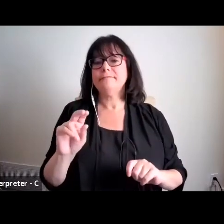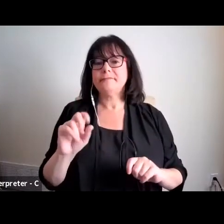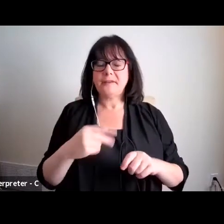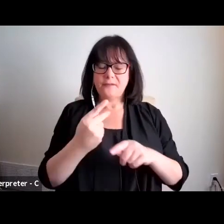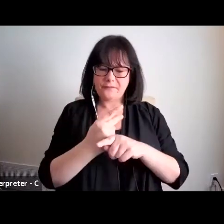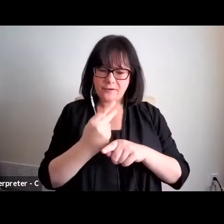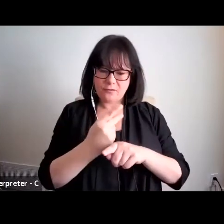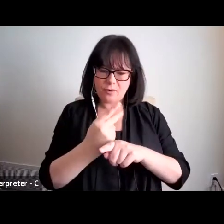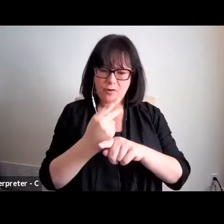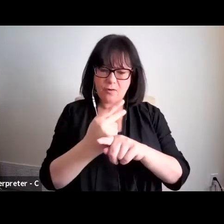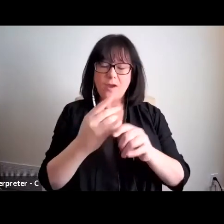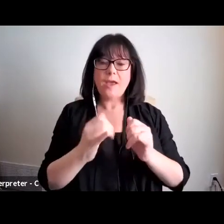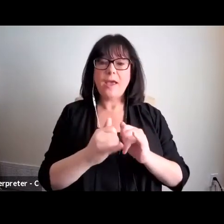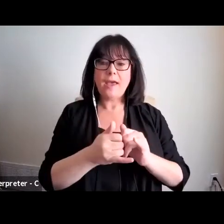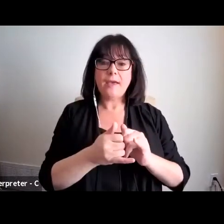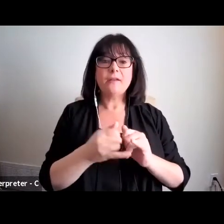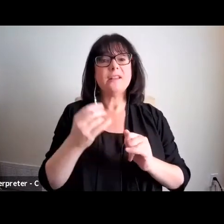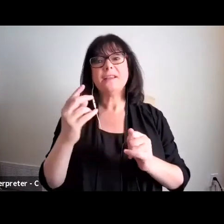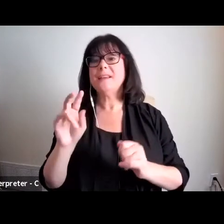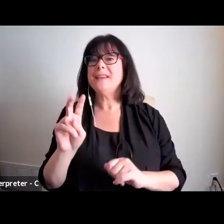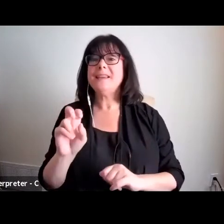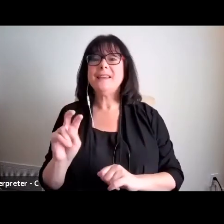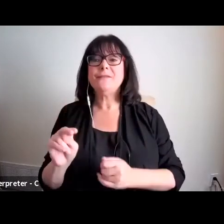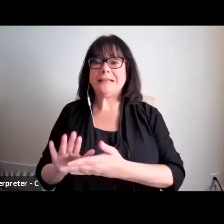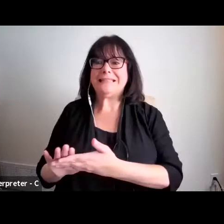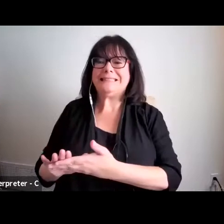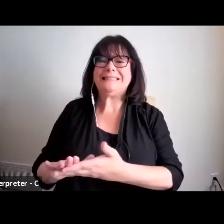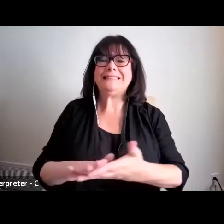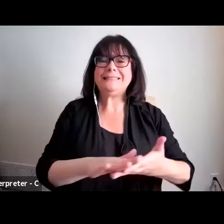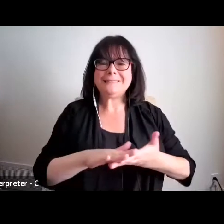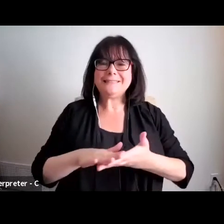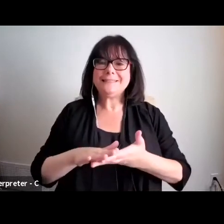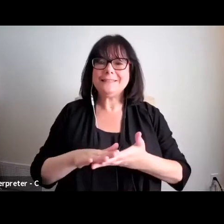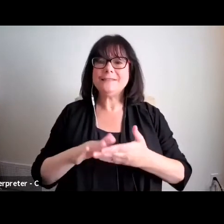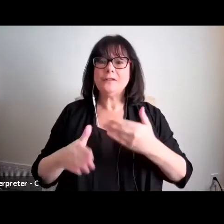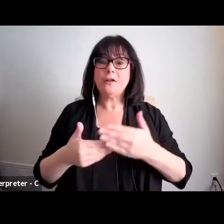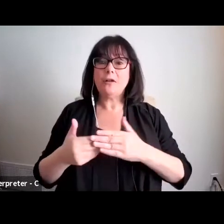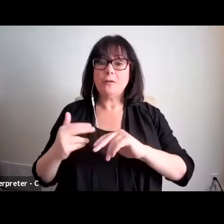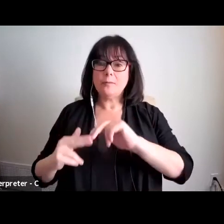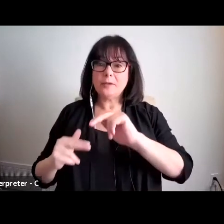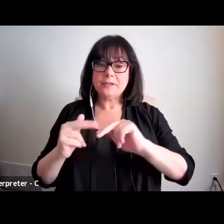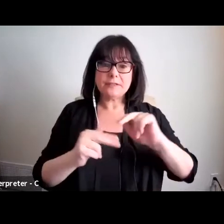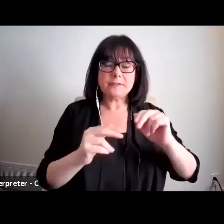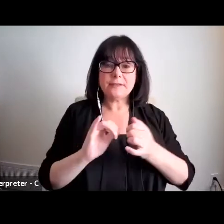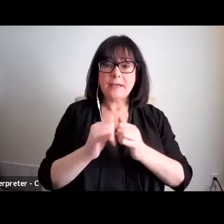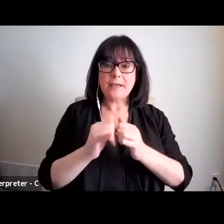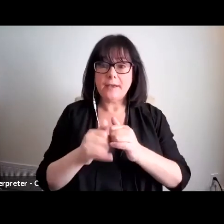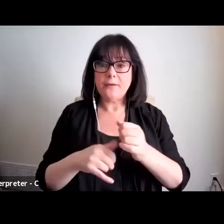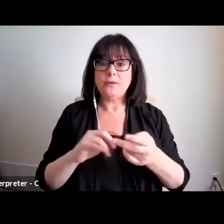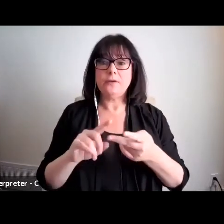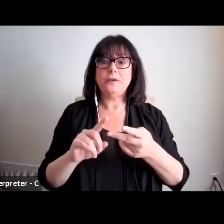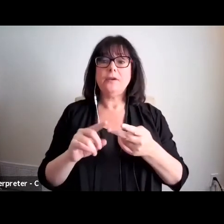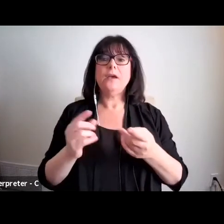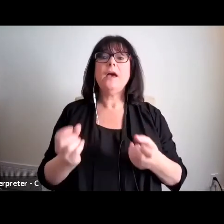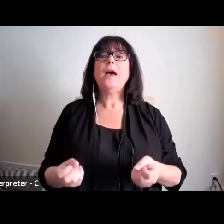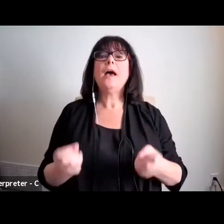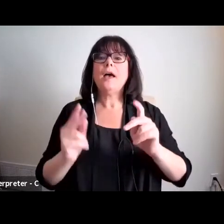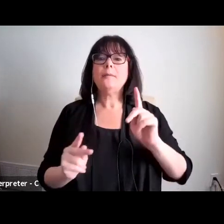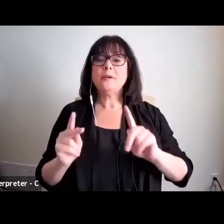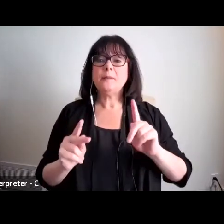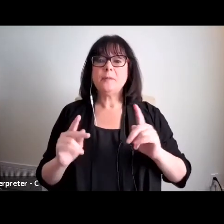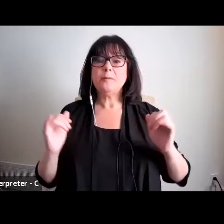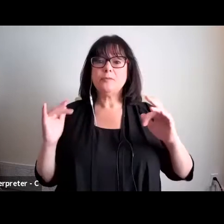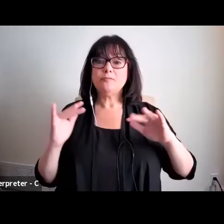deep clean of all of our buildings and how we can control access so that we actually know how many people are on campus at any one